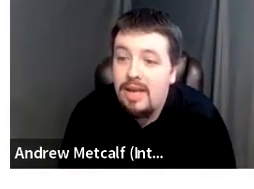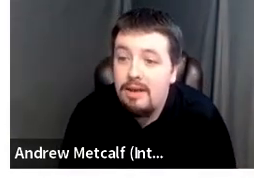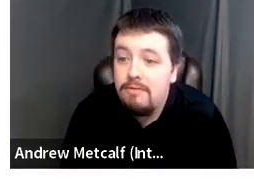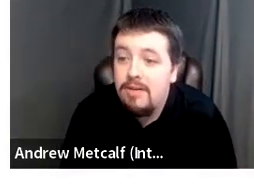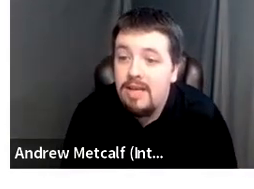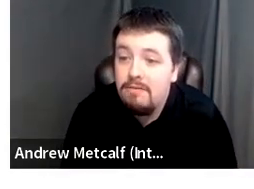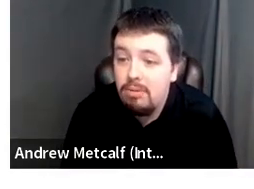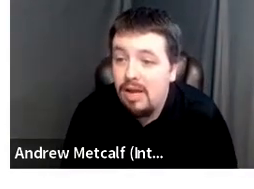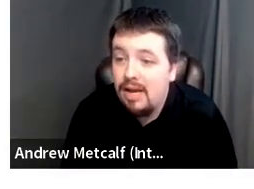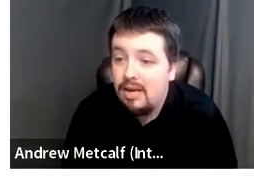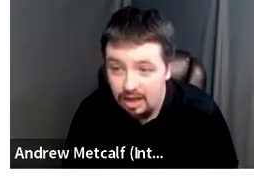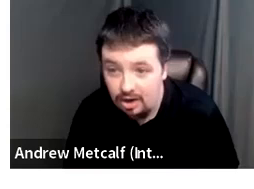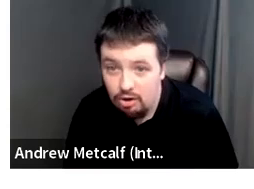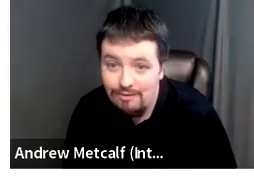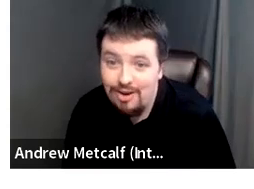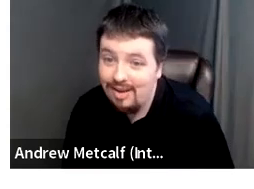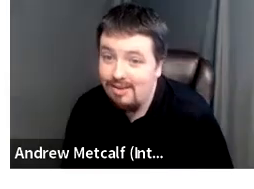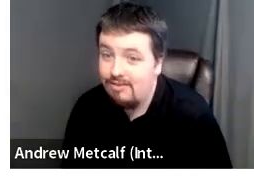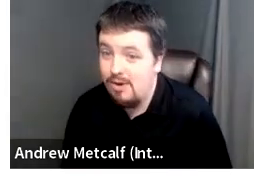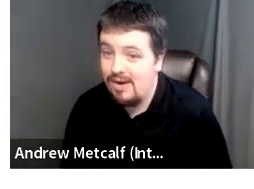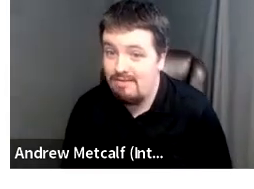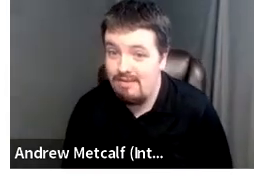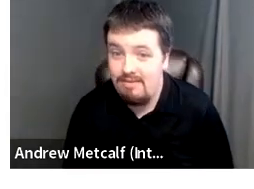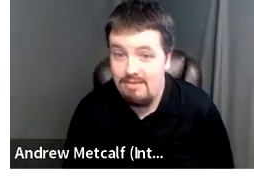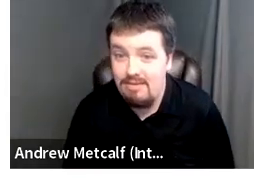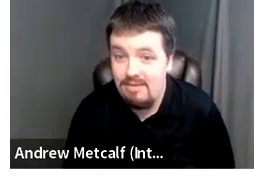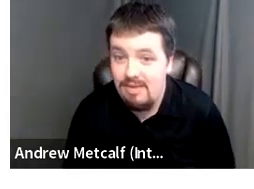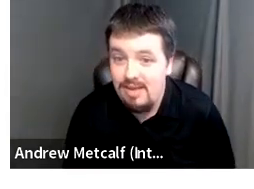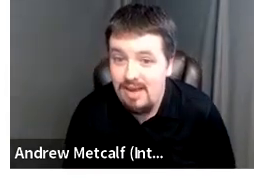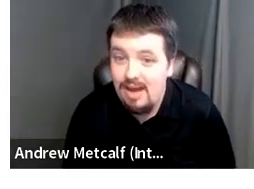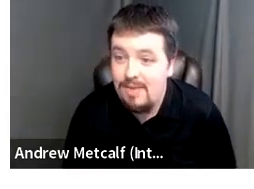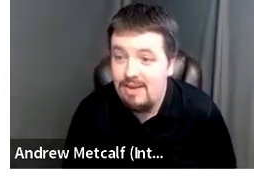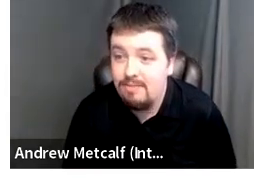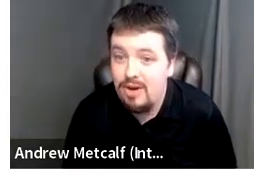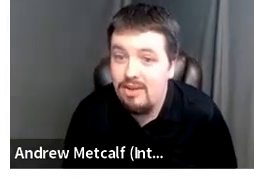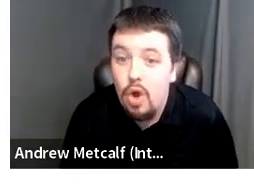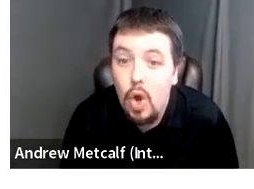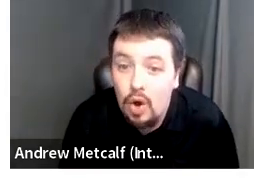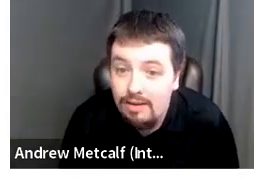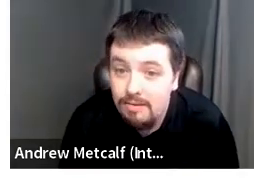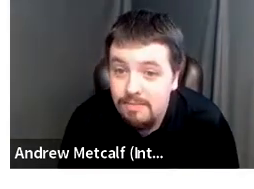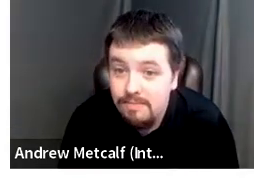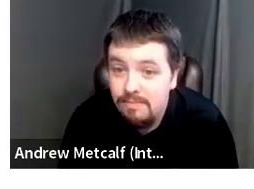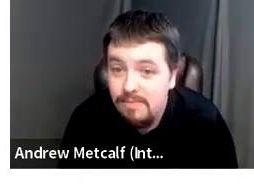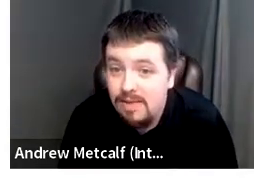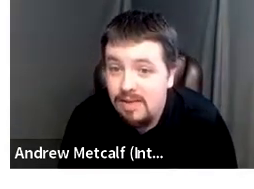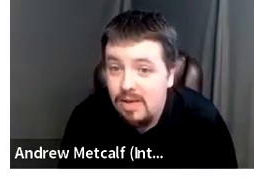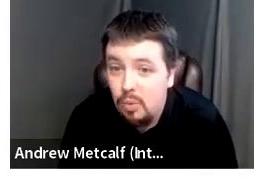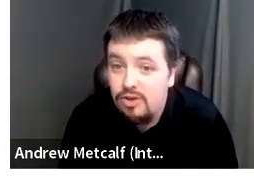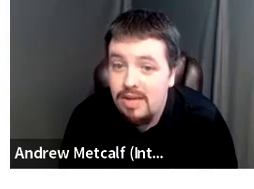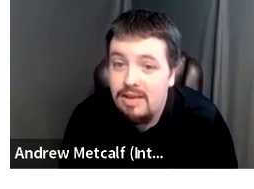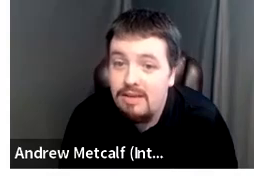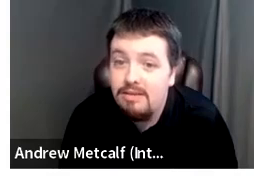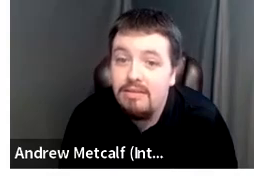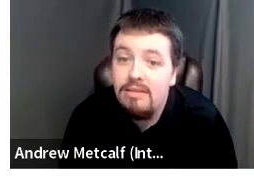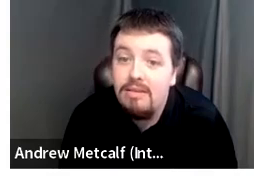So deaf-blind, and hard of hearing experiences. They experience autism,